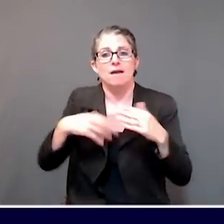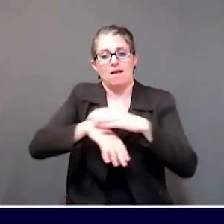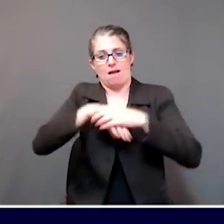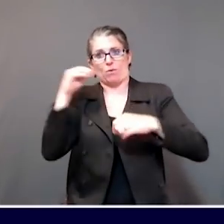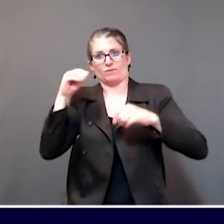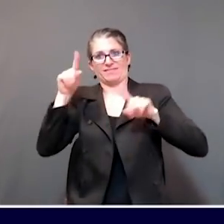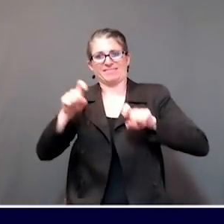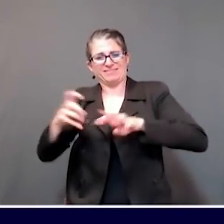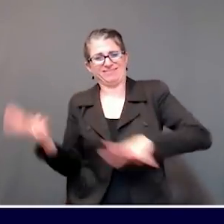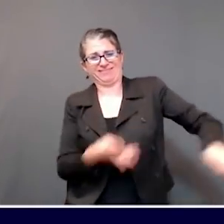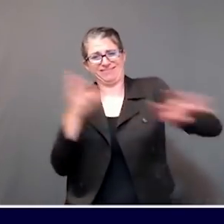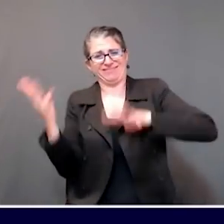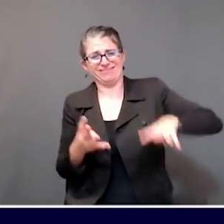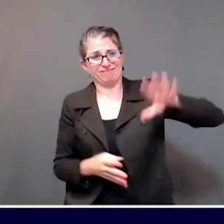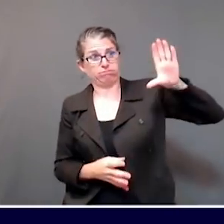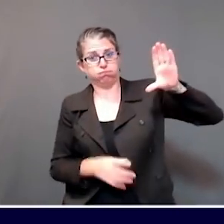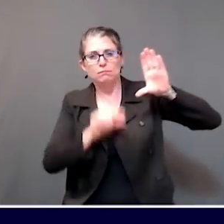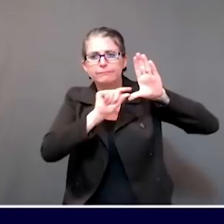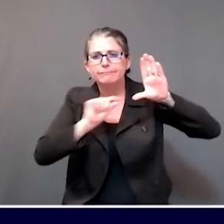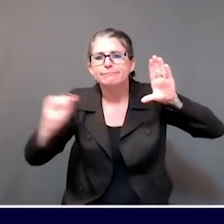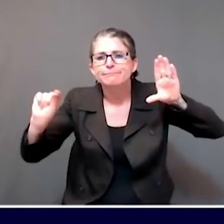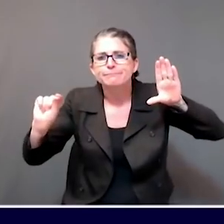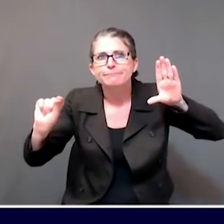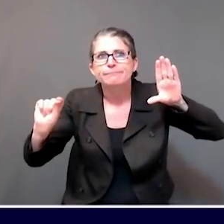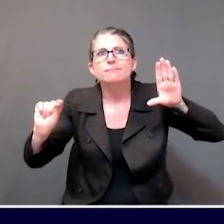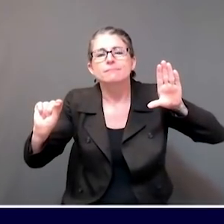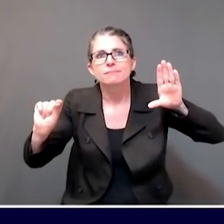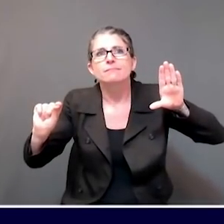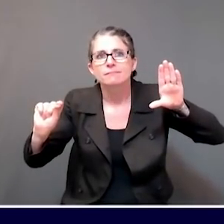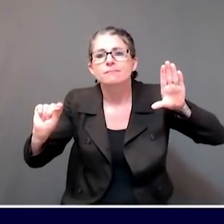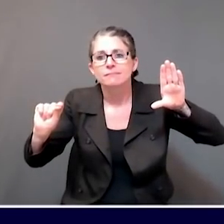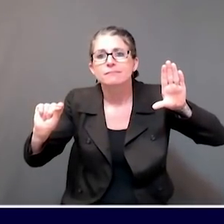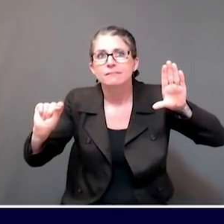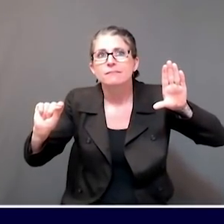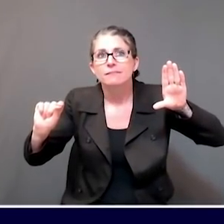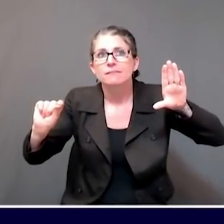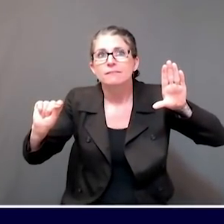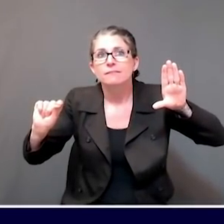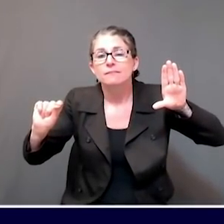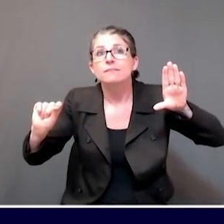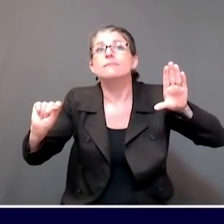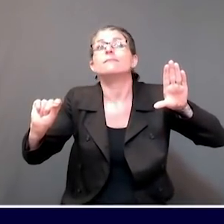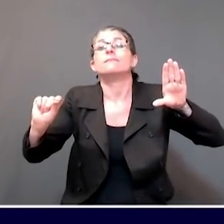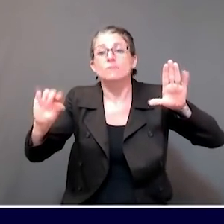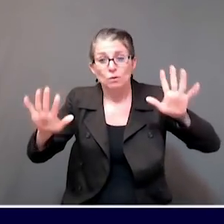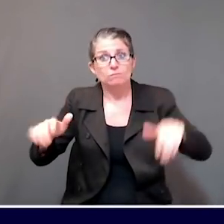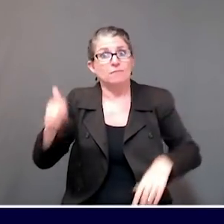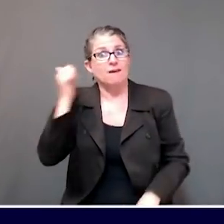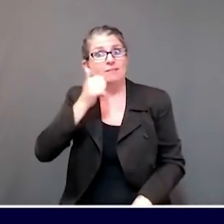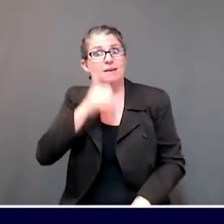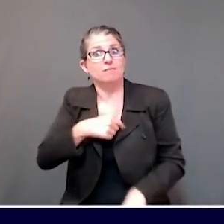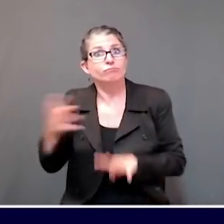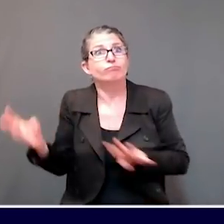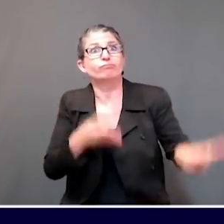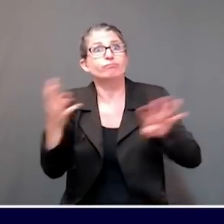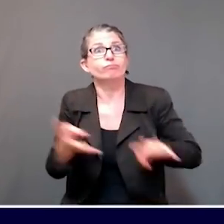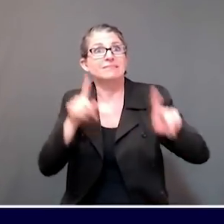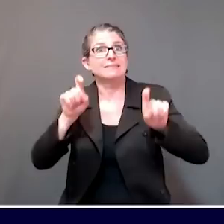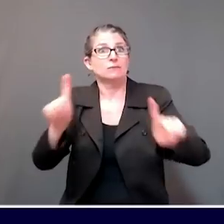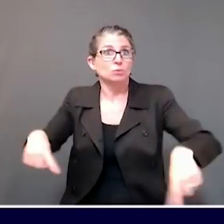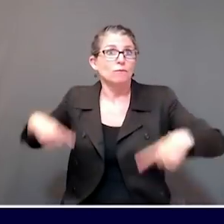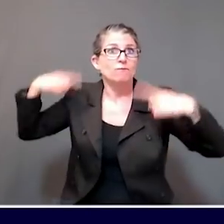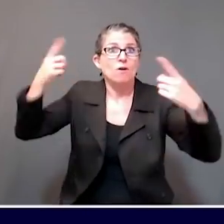And right now, the volume of tests being conducted in the state is at 155 tests